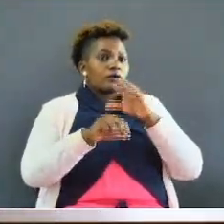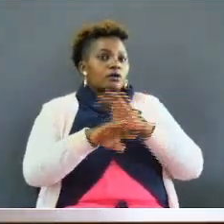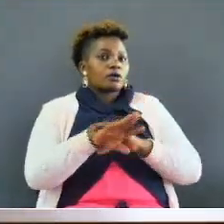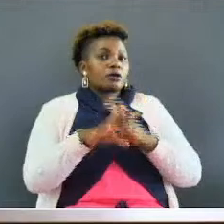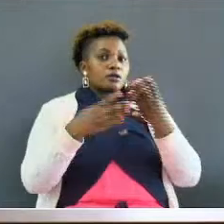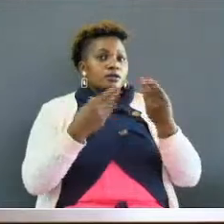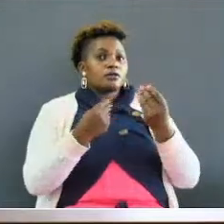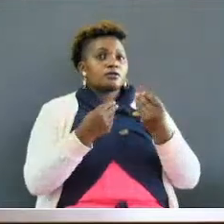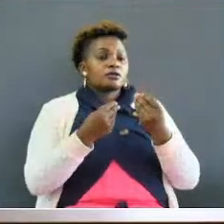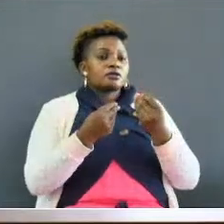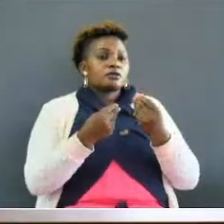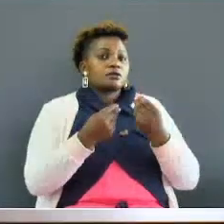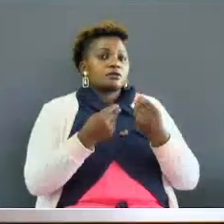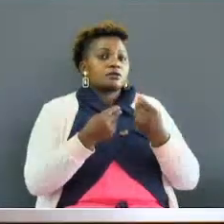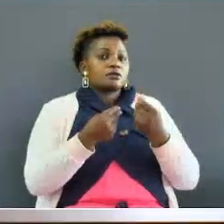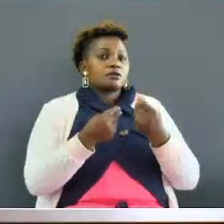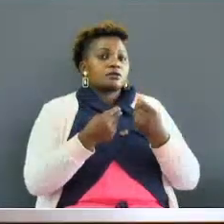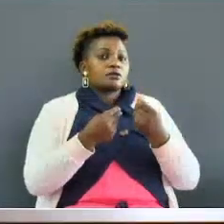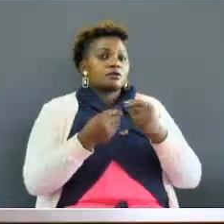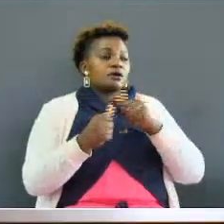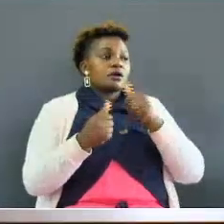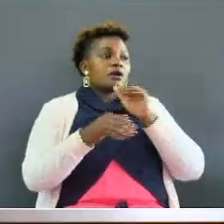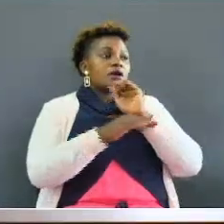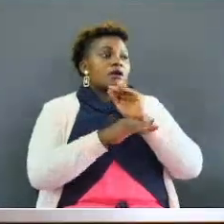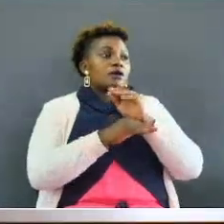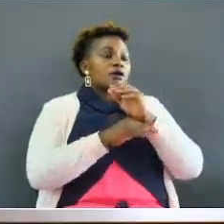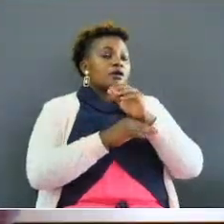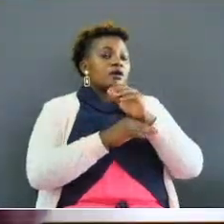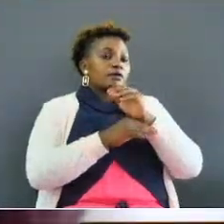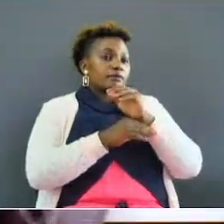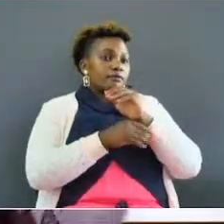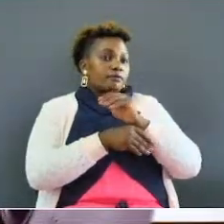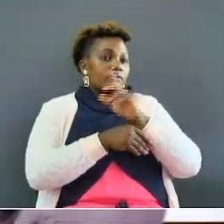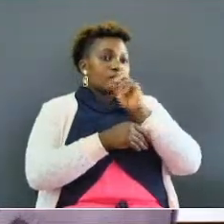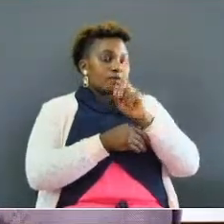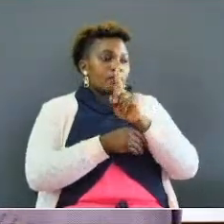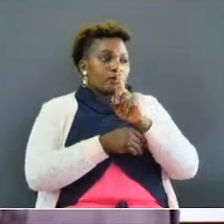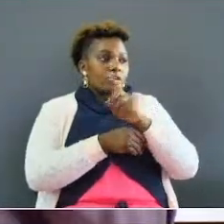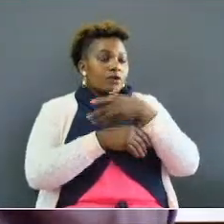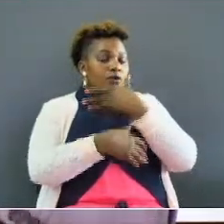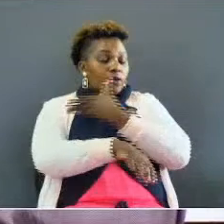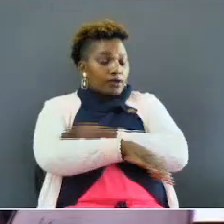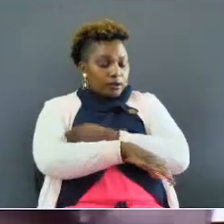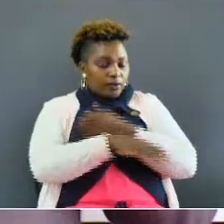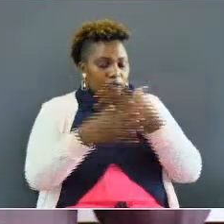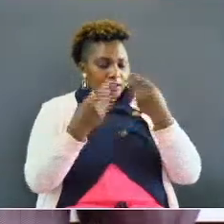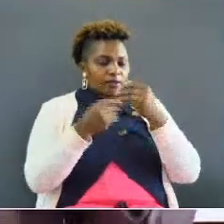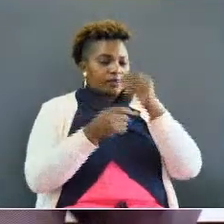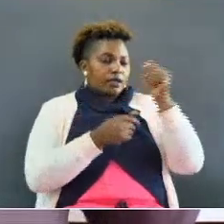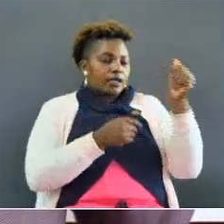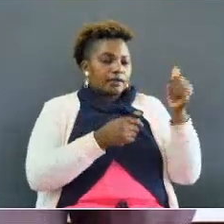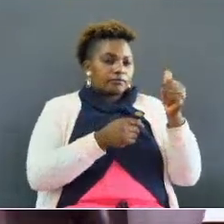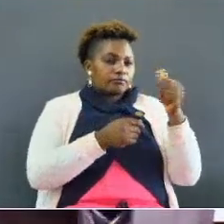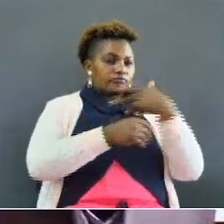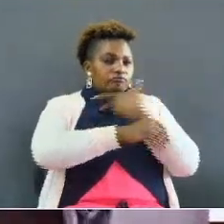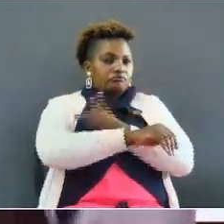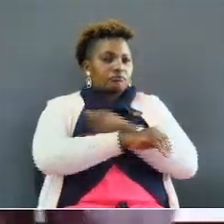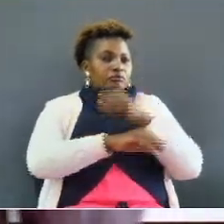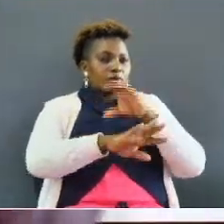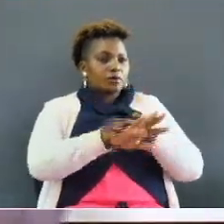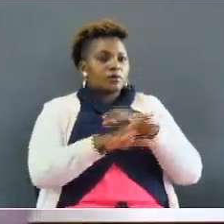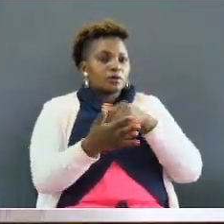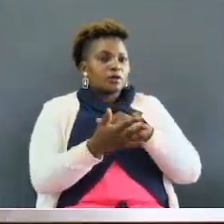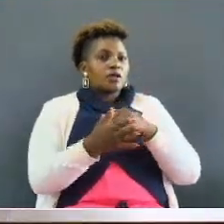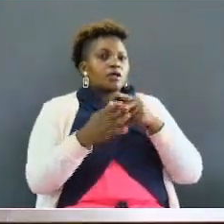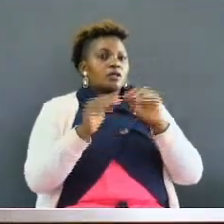easily. And the AstraZeneca vaccine is the one we are getting very easily. Go get it. It